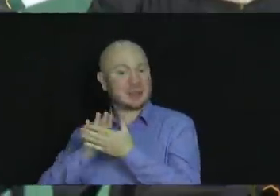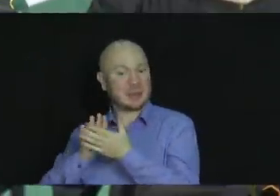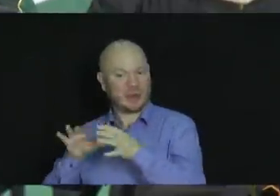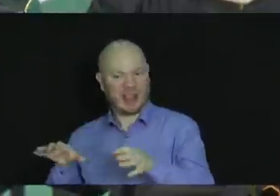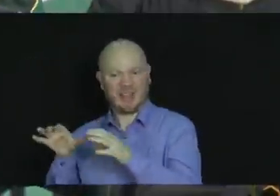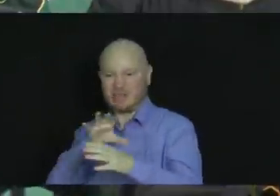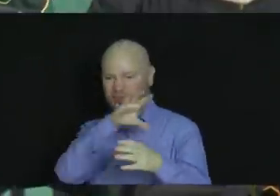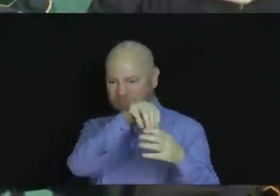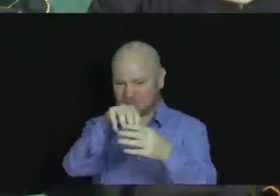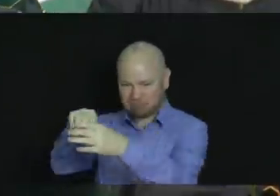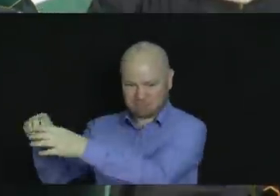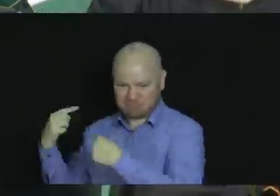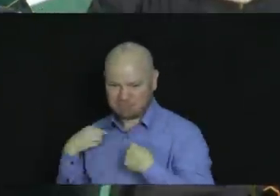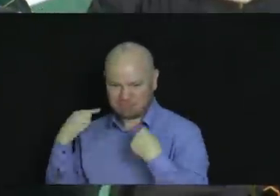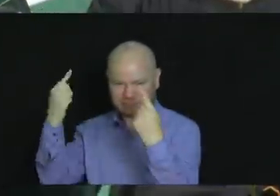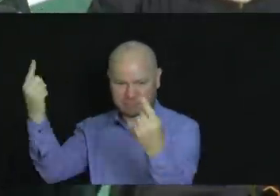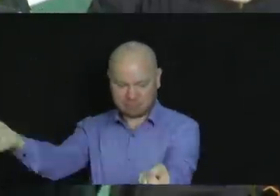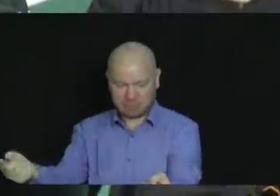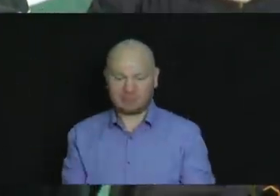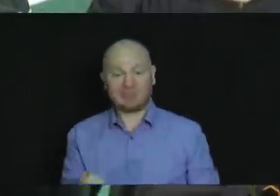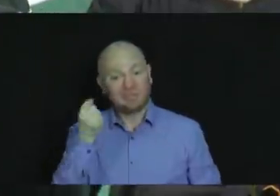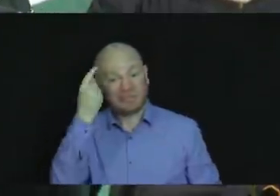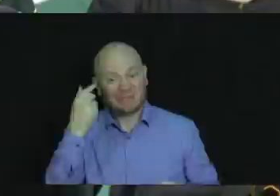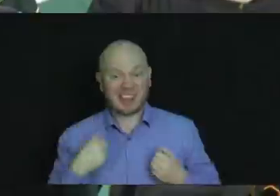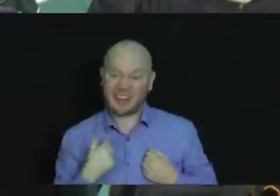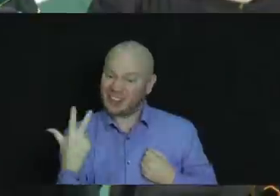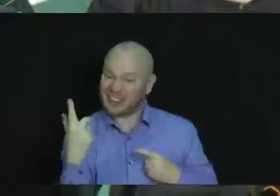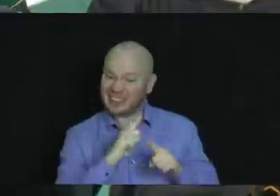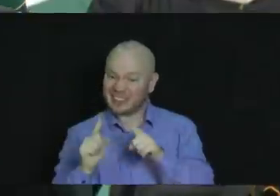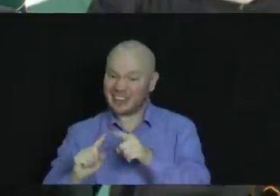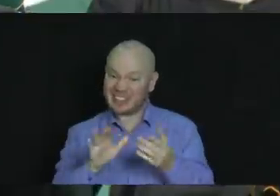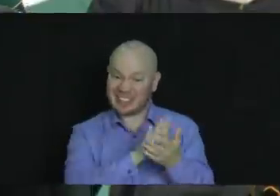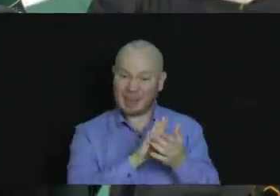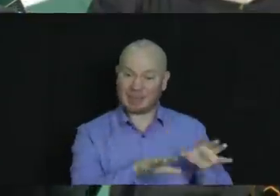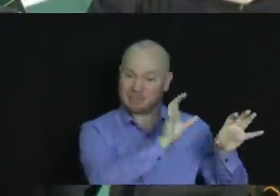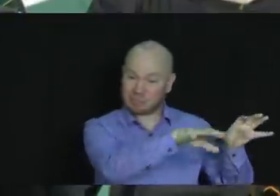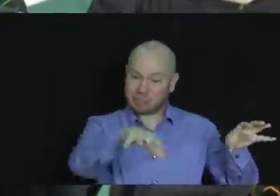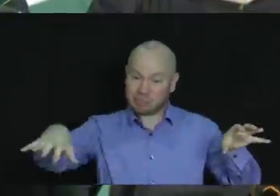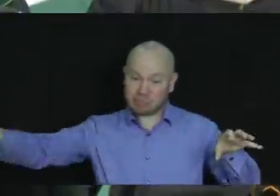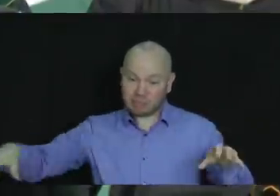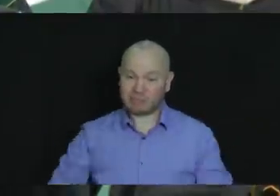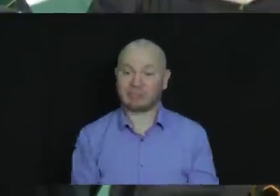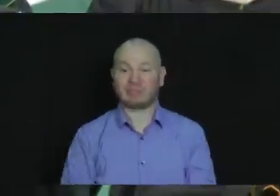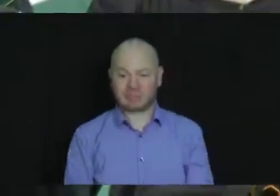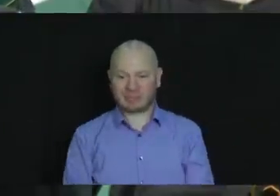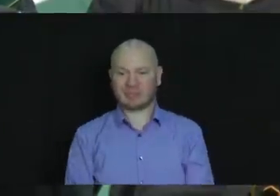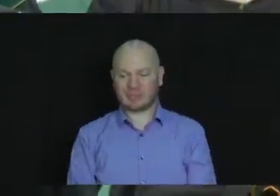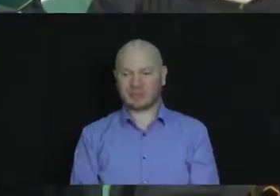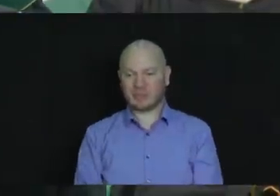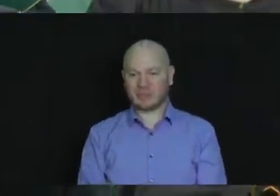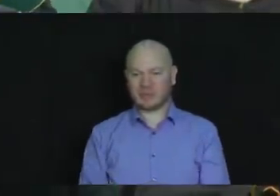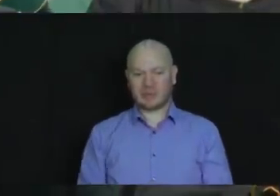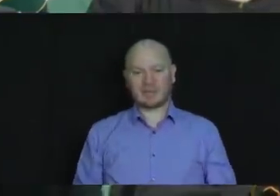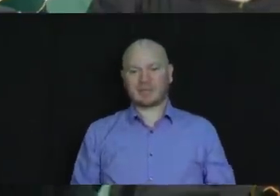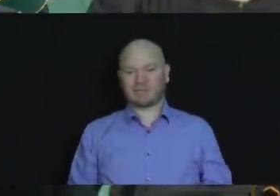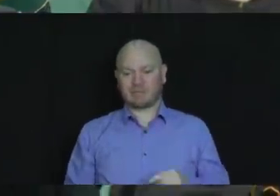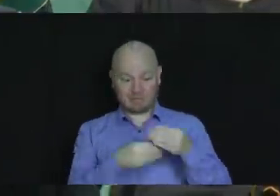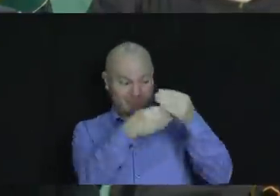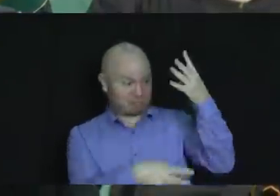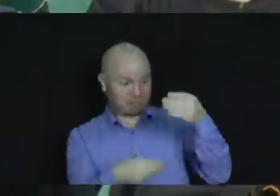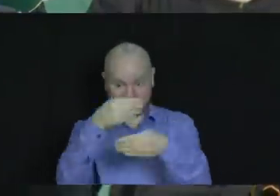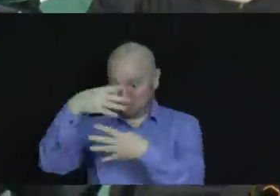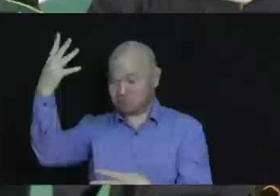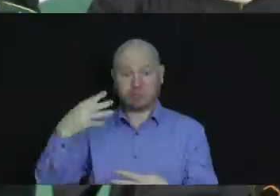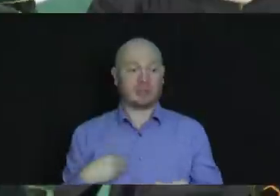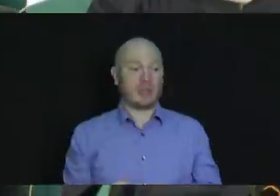campuses. These endless options are designed to help you pursue your passions and explore new ones,